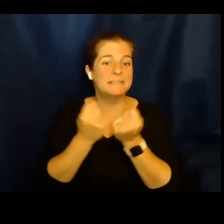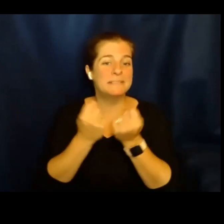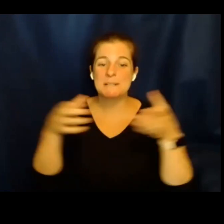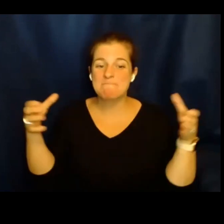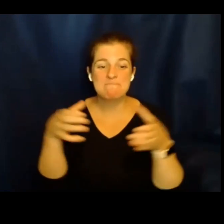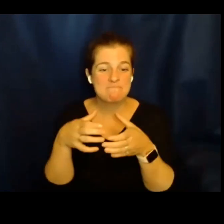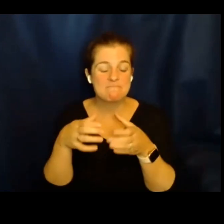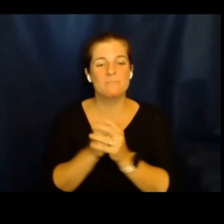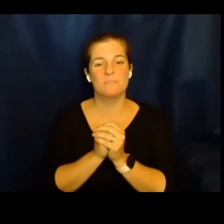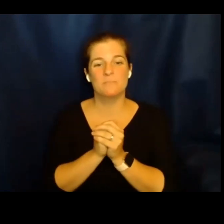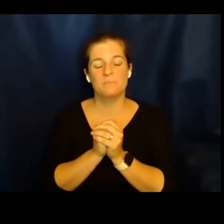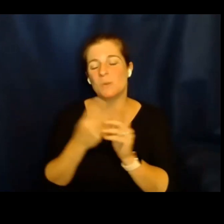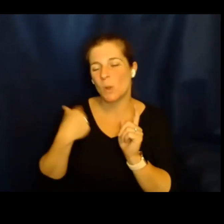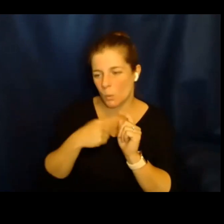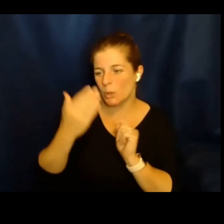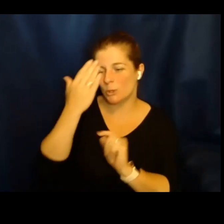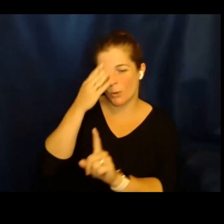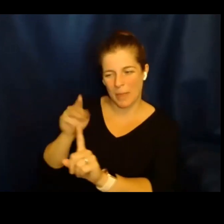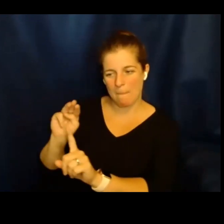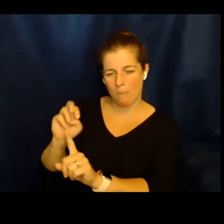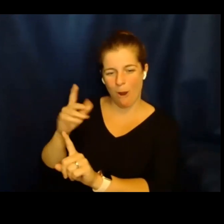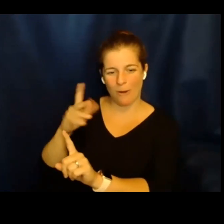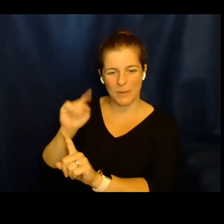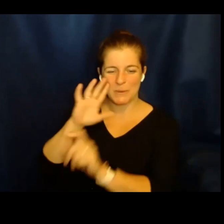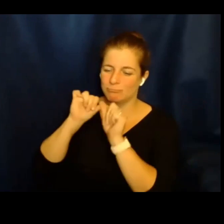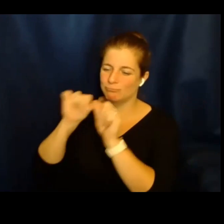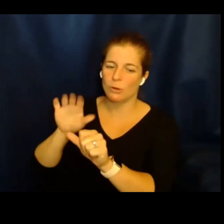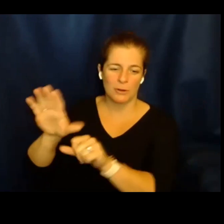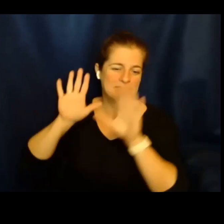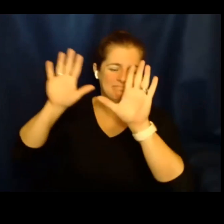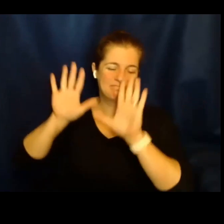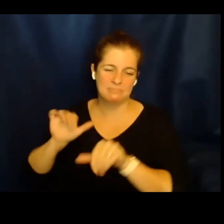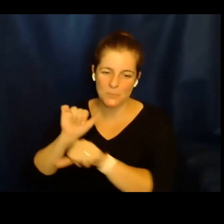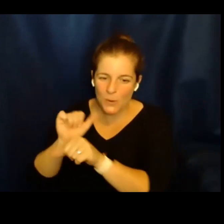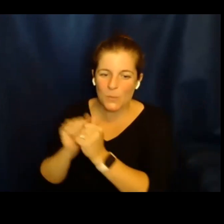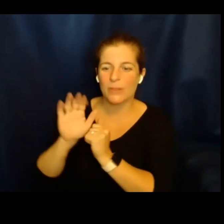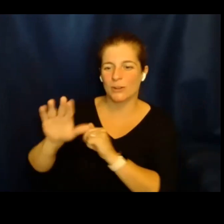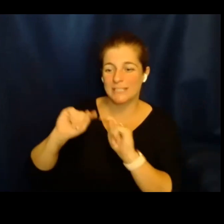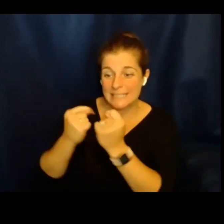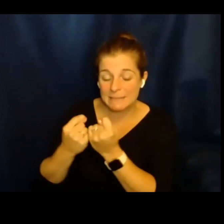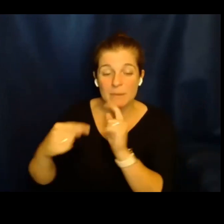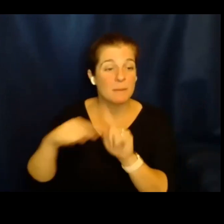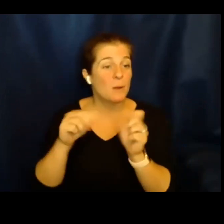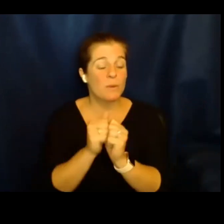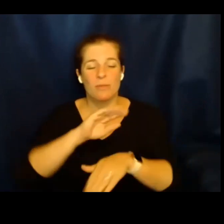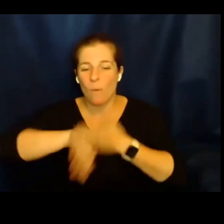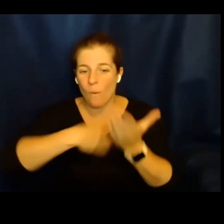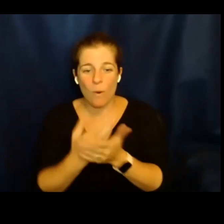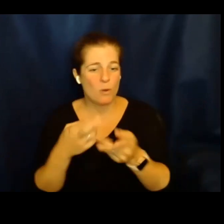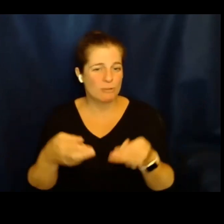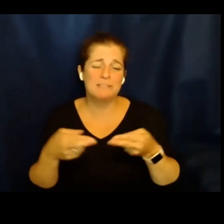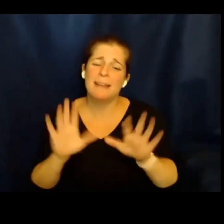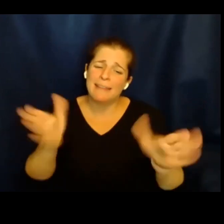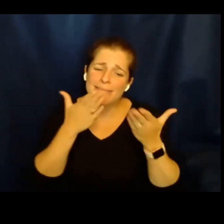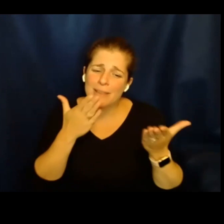And we know she's going to continue to do incredible work with her team and with the entire region. Thank you so much,